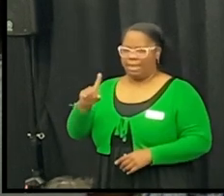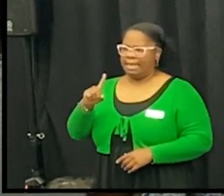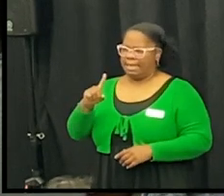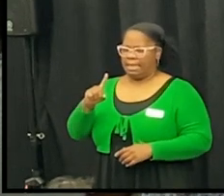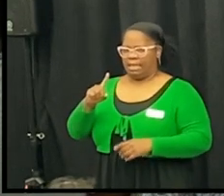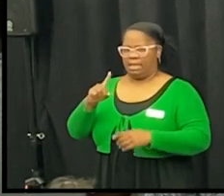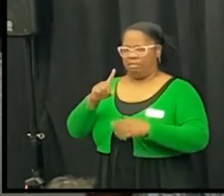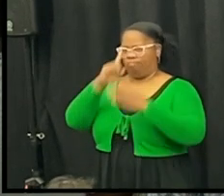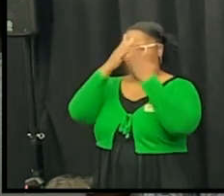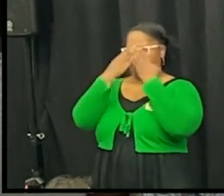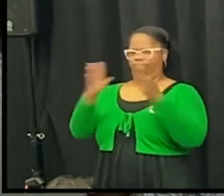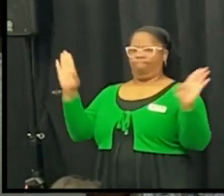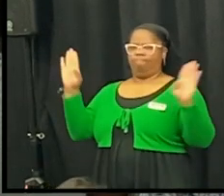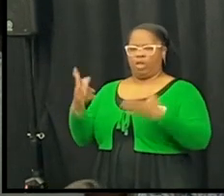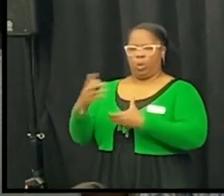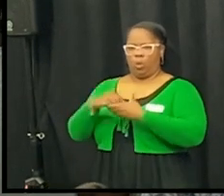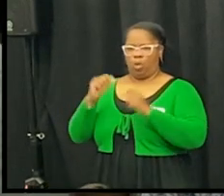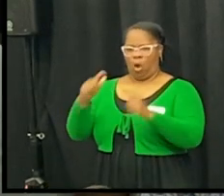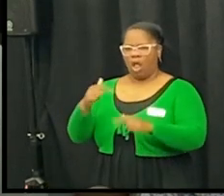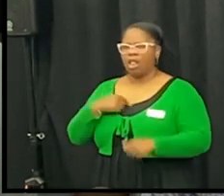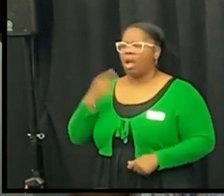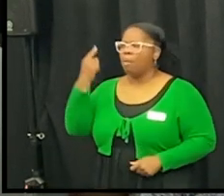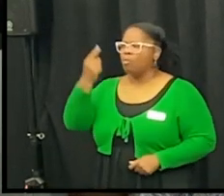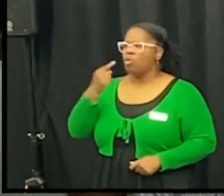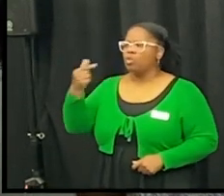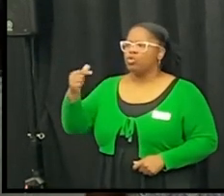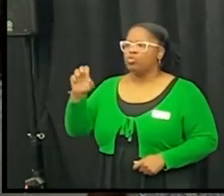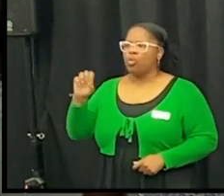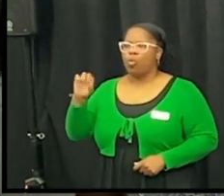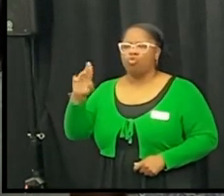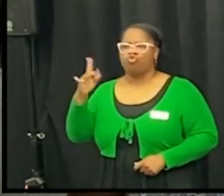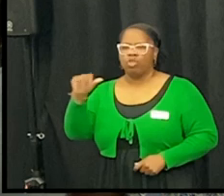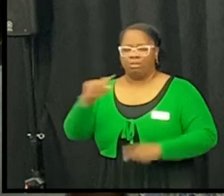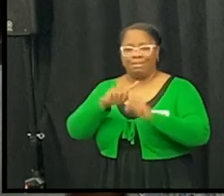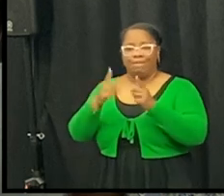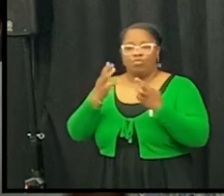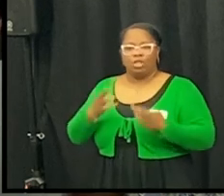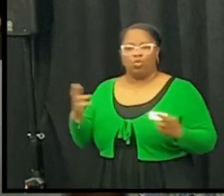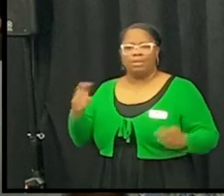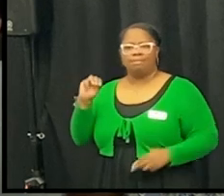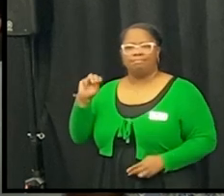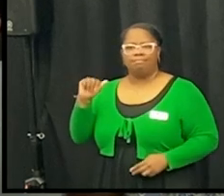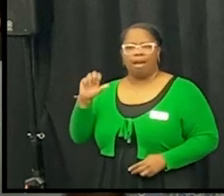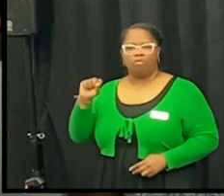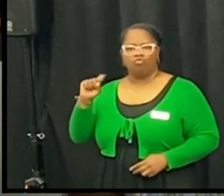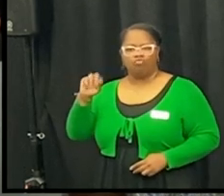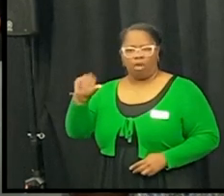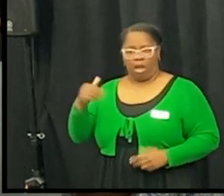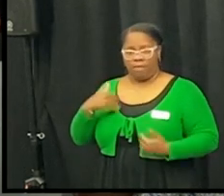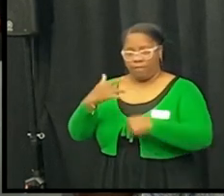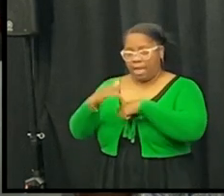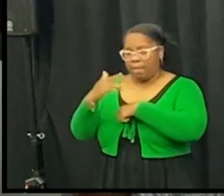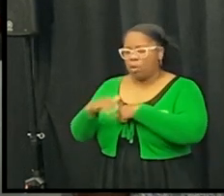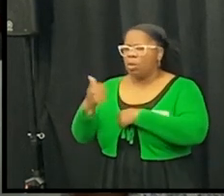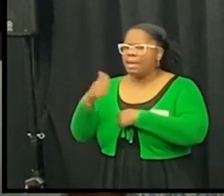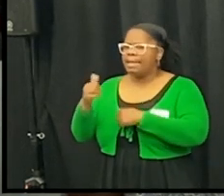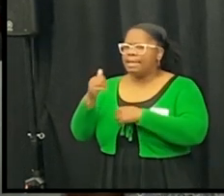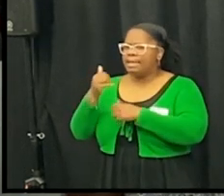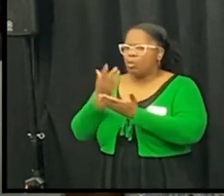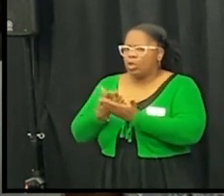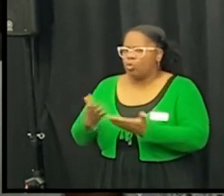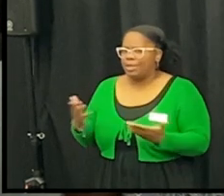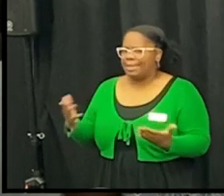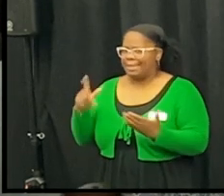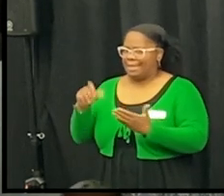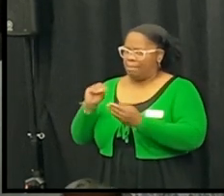expansive. I'm just wondering, Georgia, of the different resources that Maestra has, if there are any in particular that need